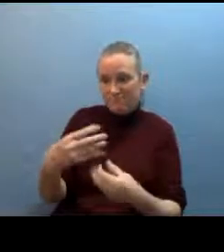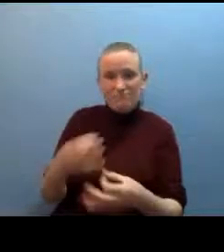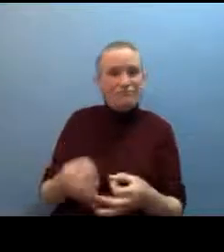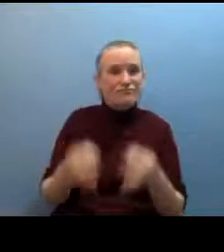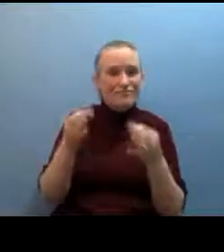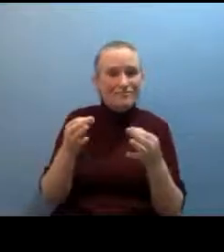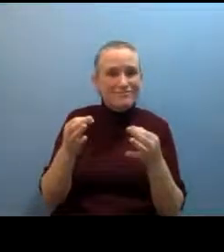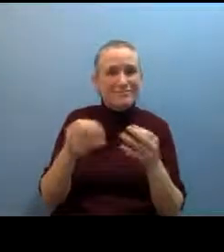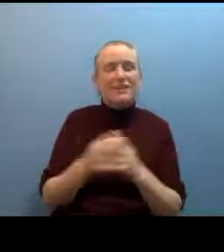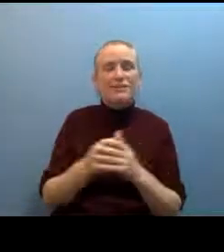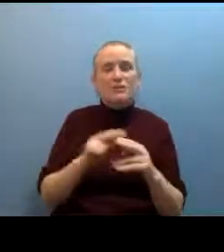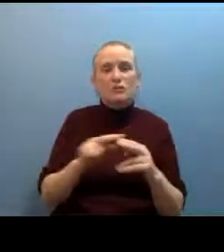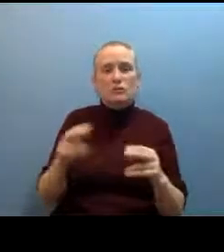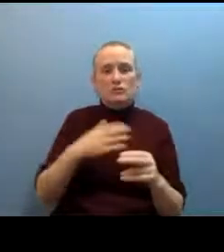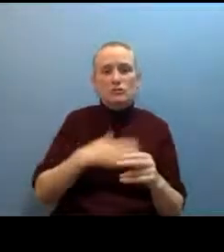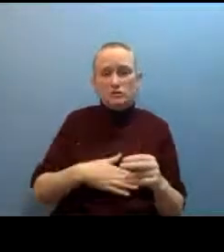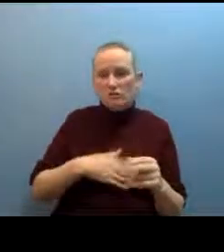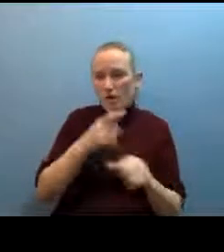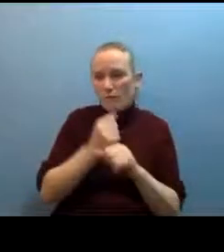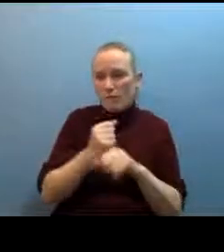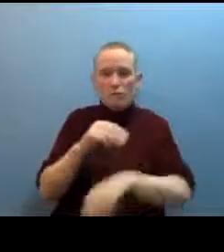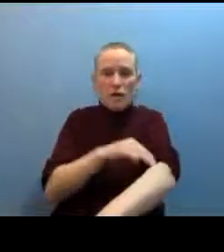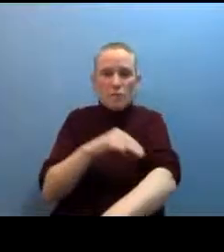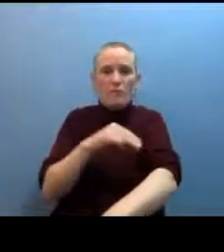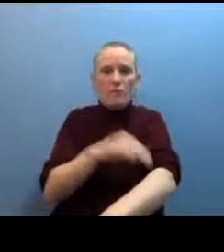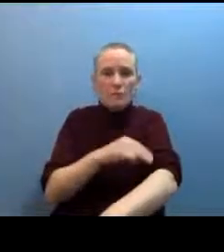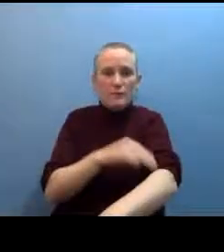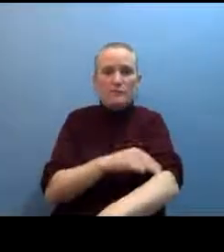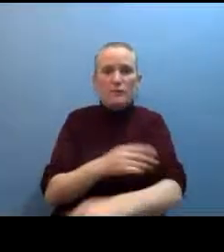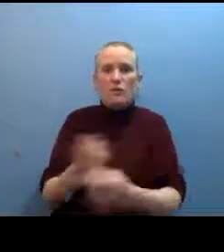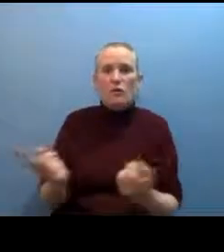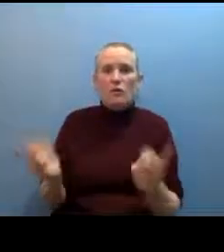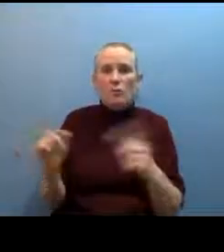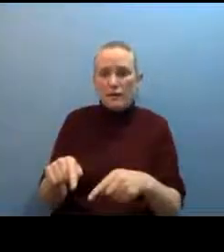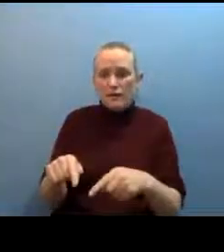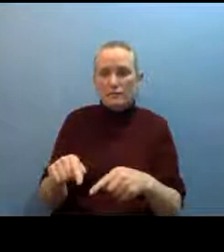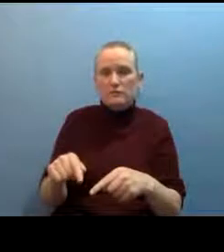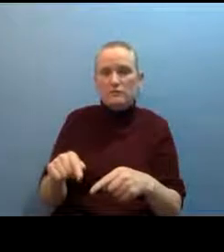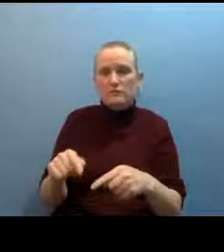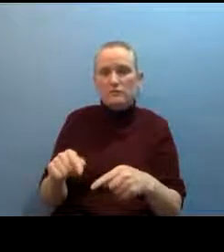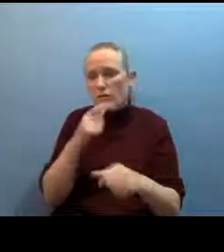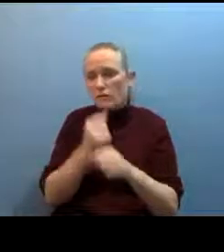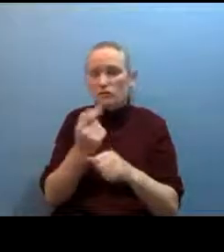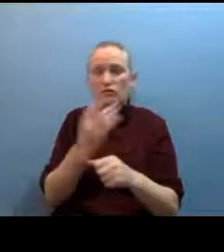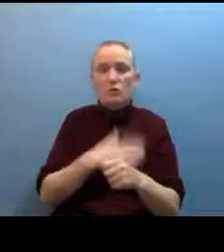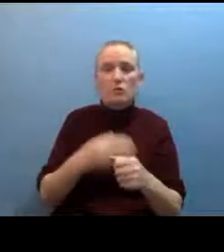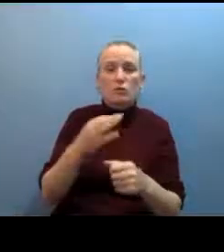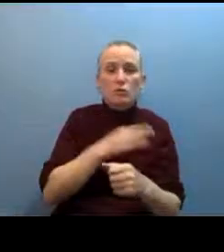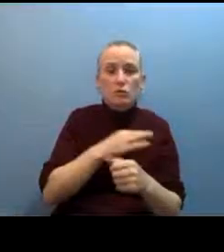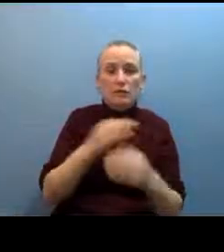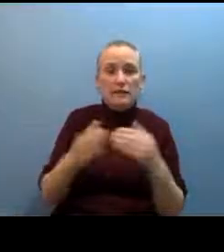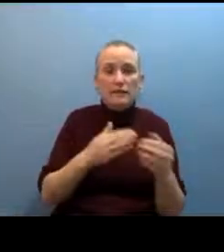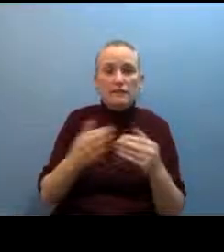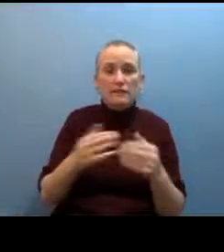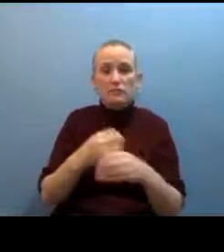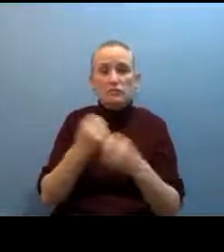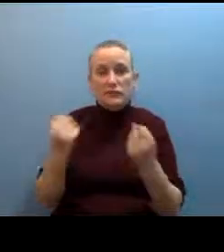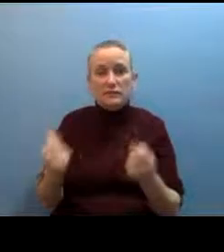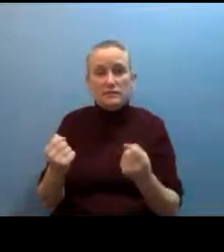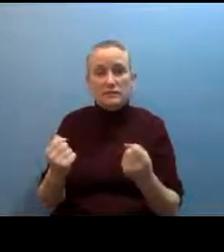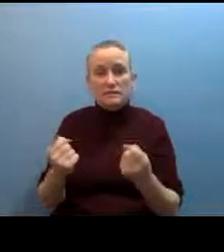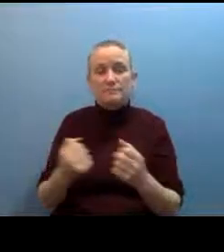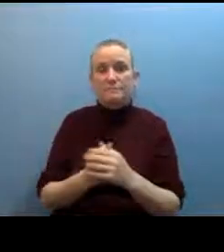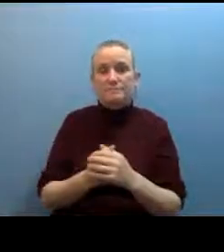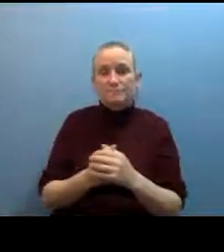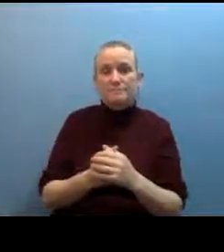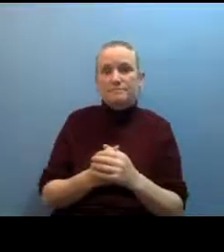don't just talk about the problems. Come back to some of the good things and the strengths that they have, and check in on